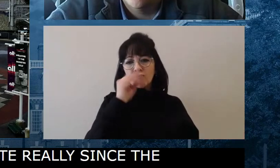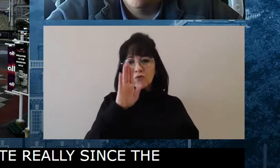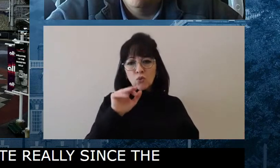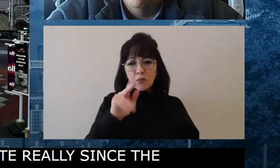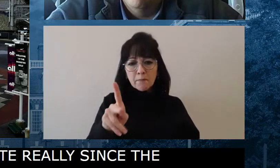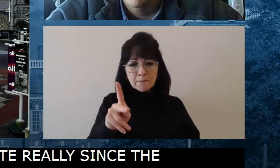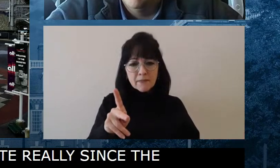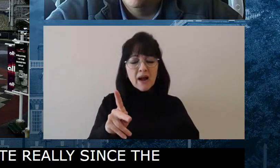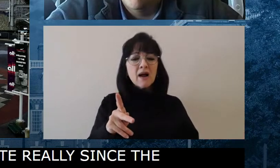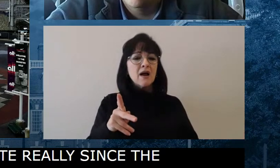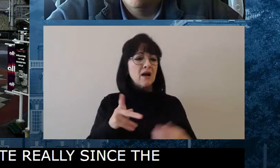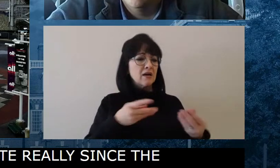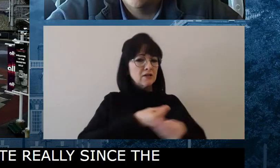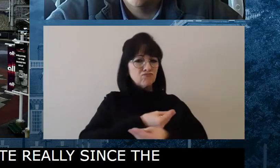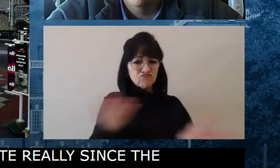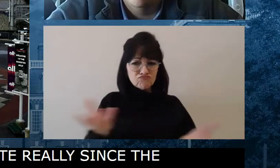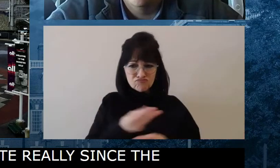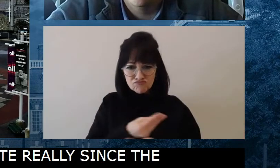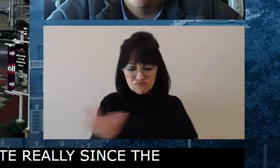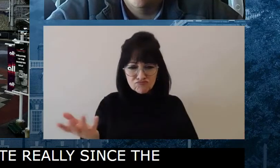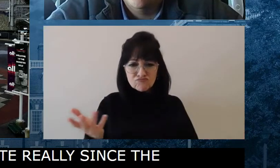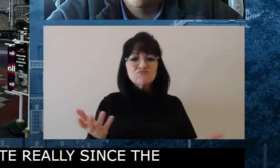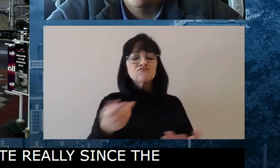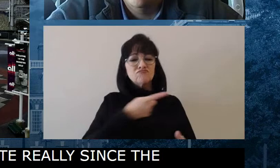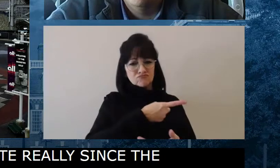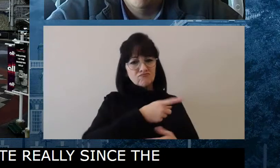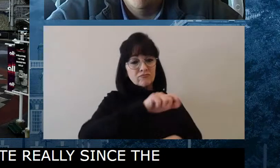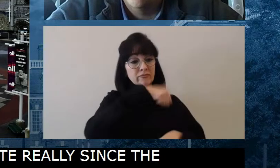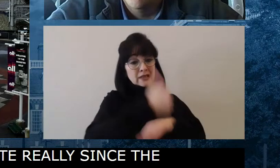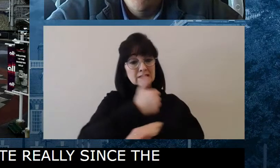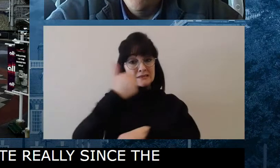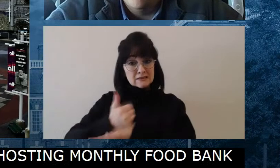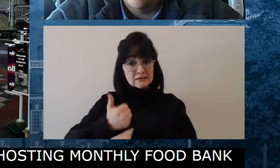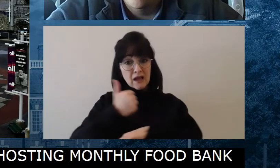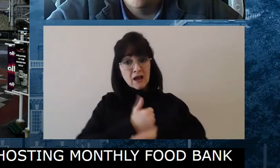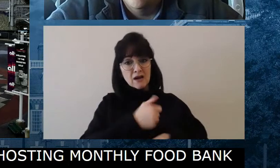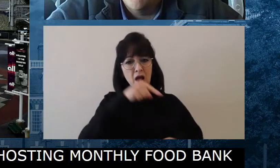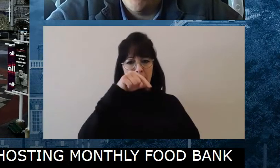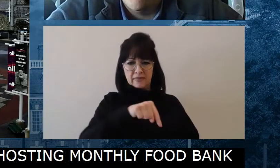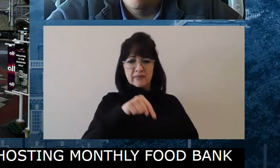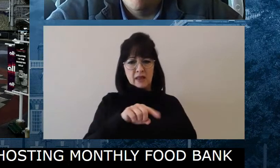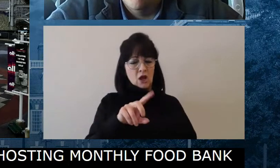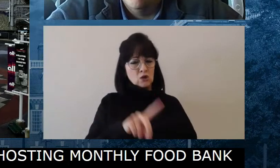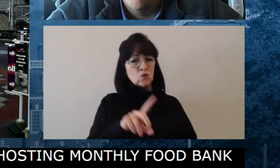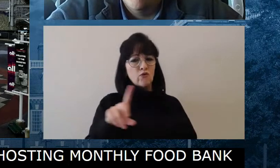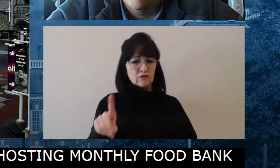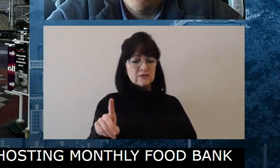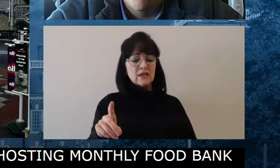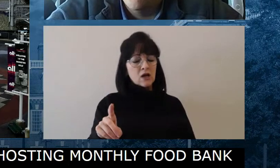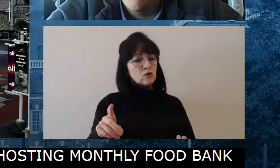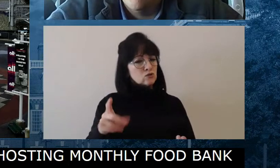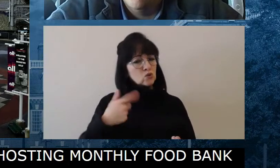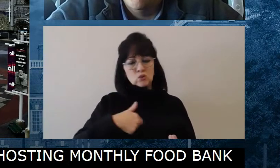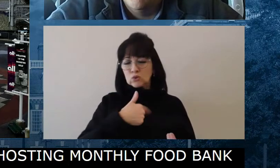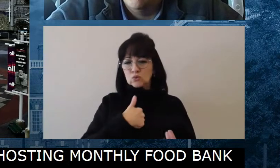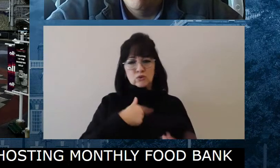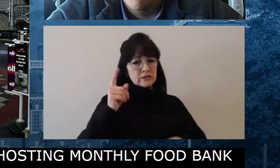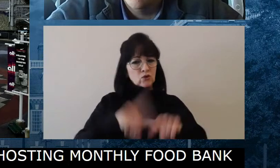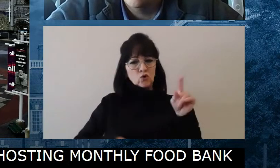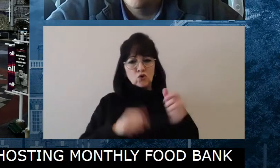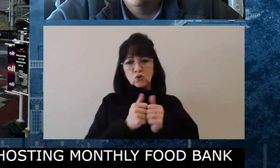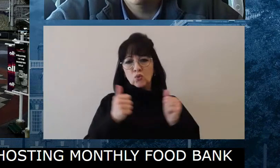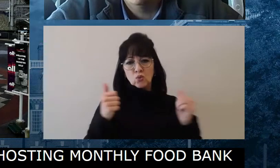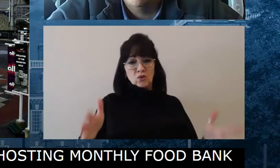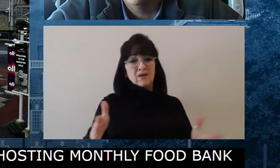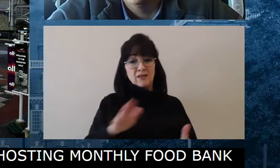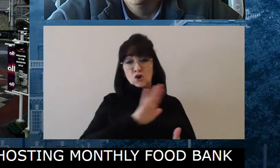also multiple regular testing events at the Speedway. So we couldn't do it without them, and can't do it without with like I